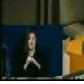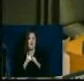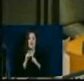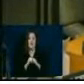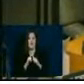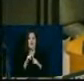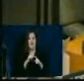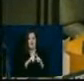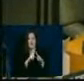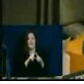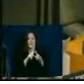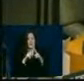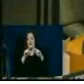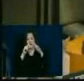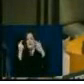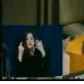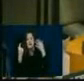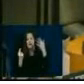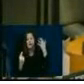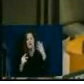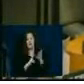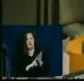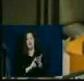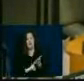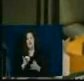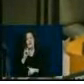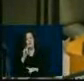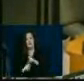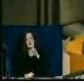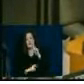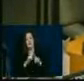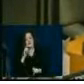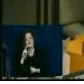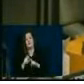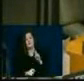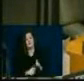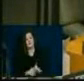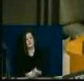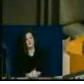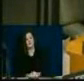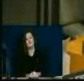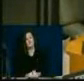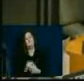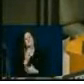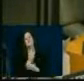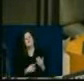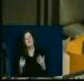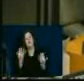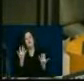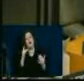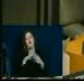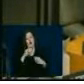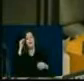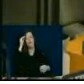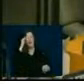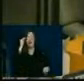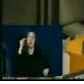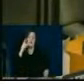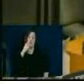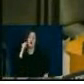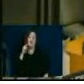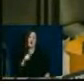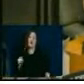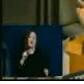different elements of the contract? Those are the questions that some of them are waiting on an opinion on because